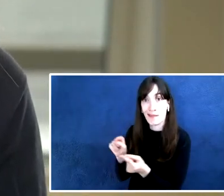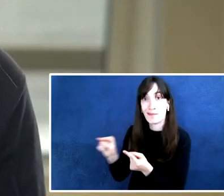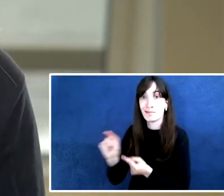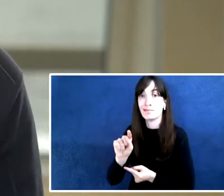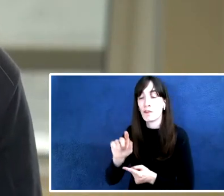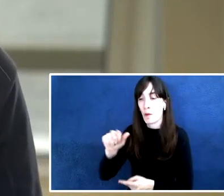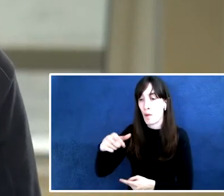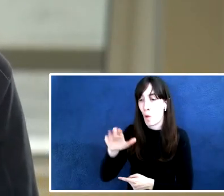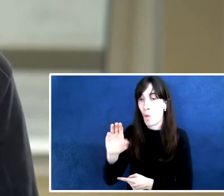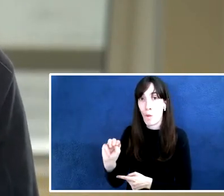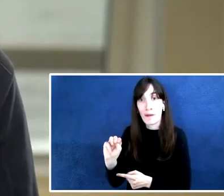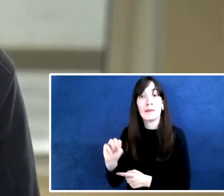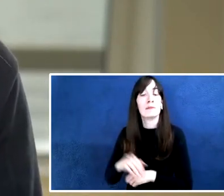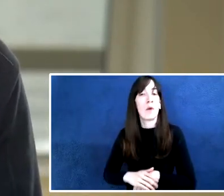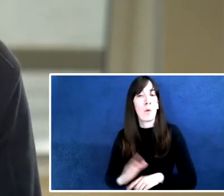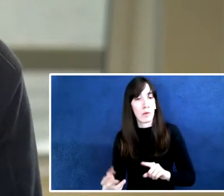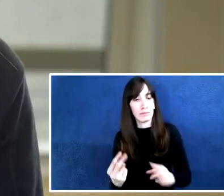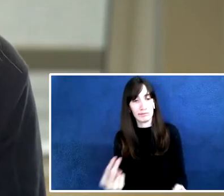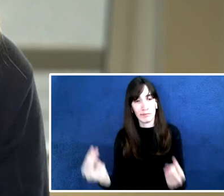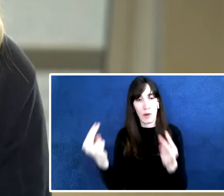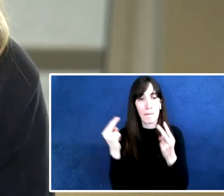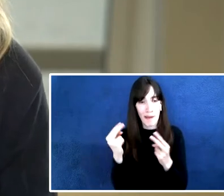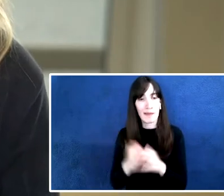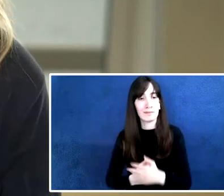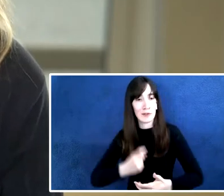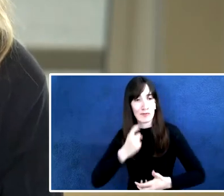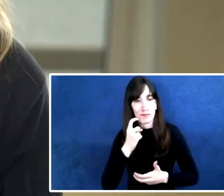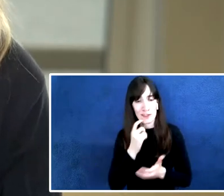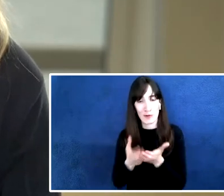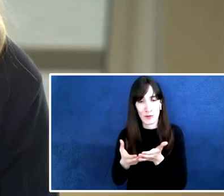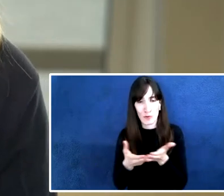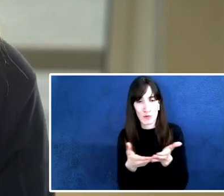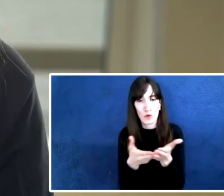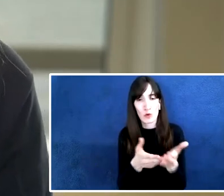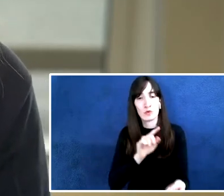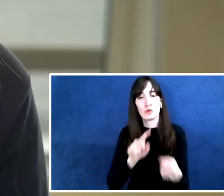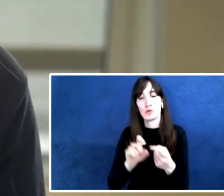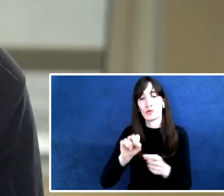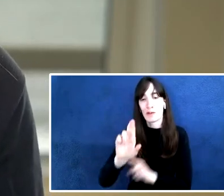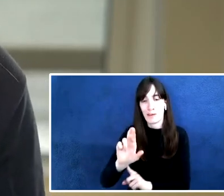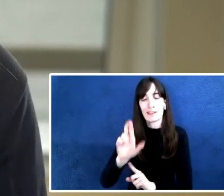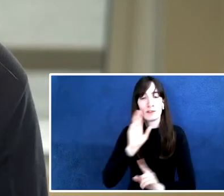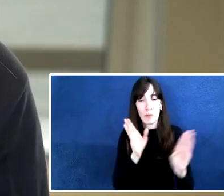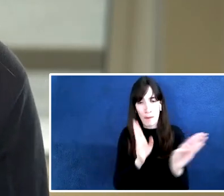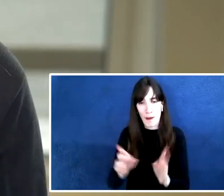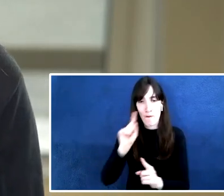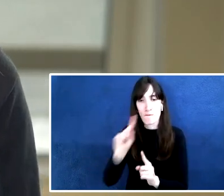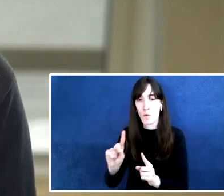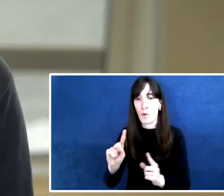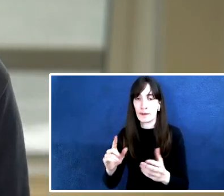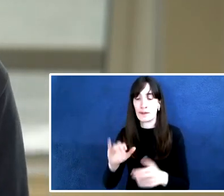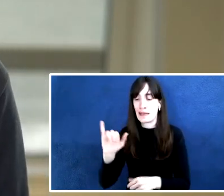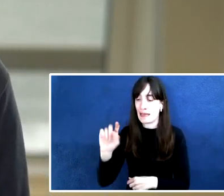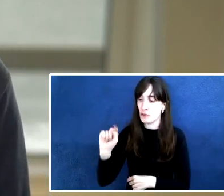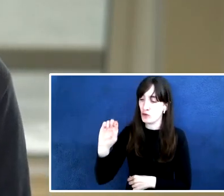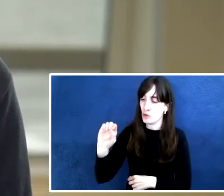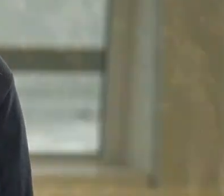recent joint MBARI Aquarium cruise to Sur Ridge in preparation for the Into the Deep